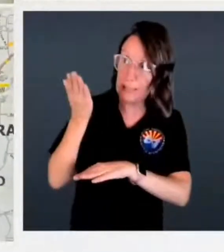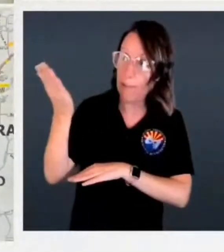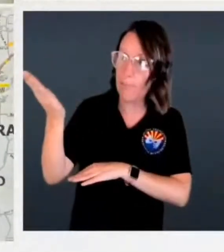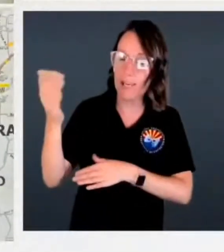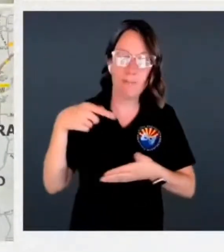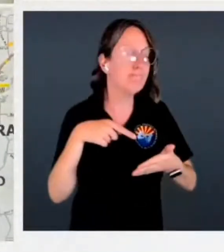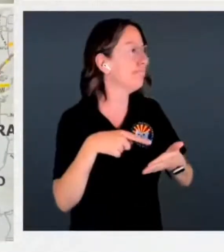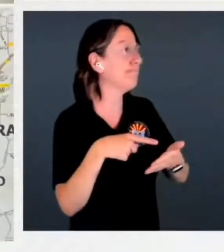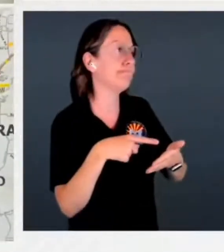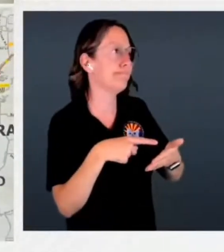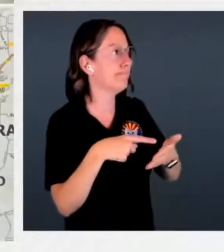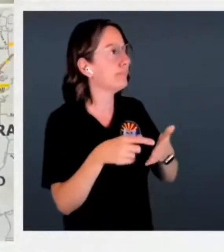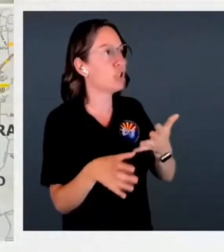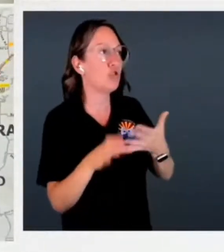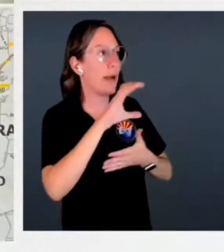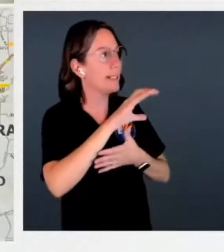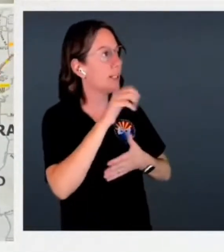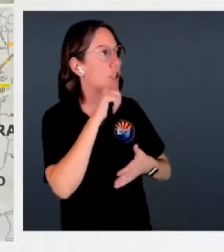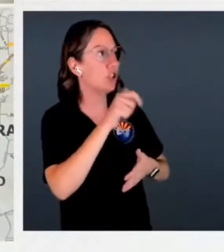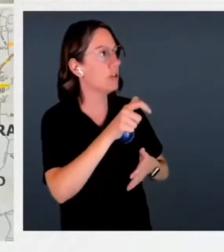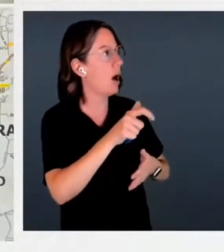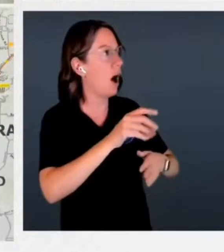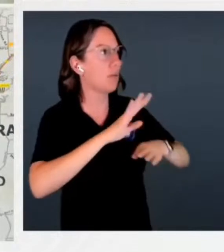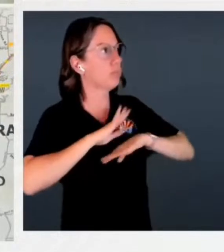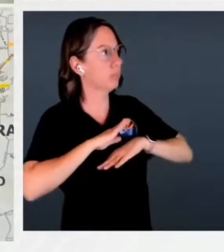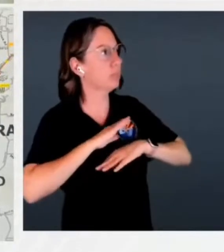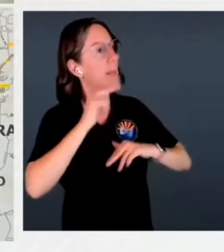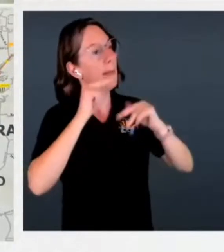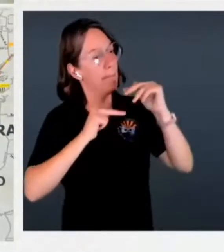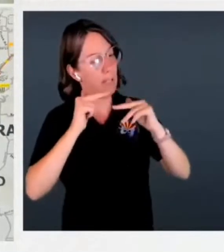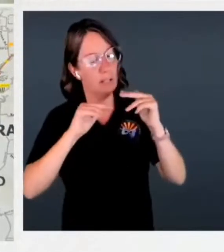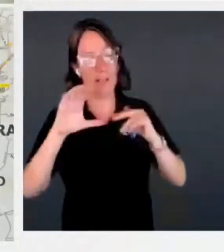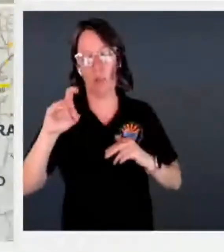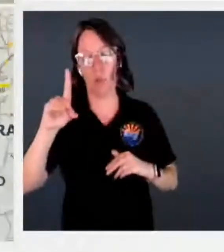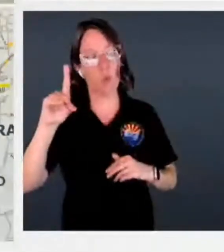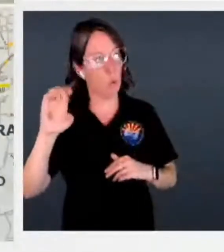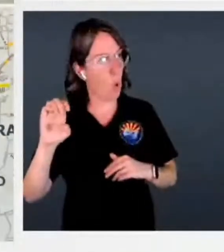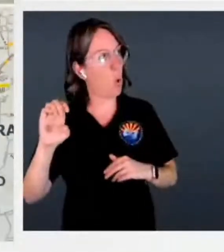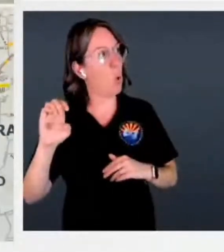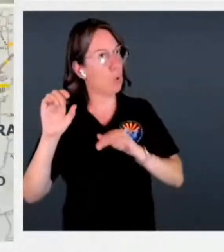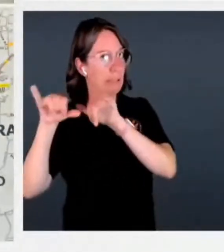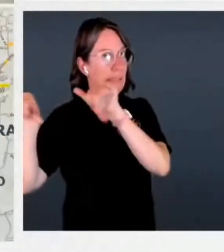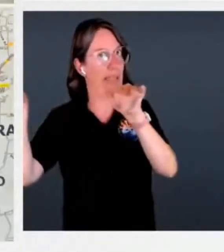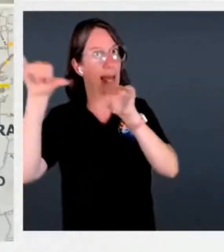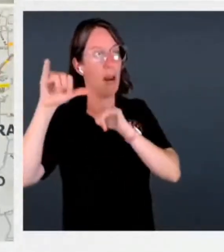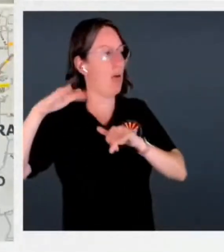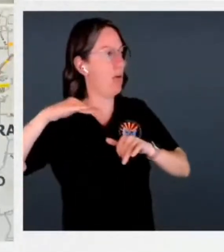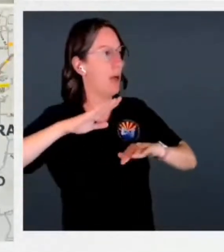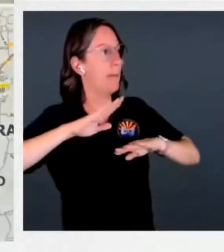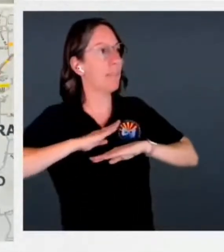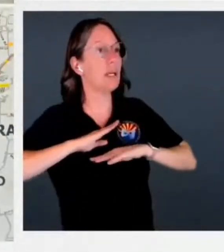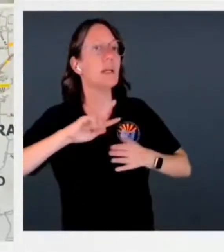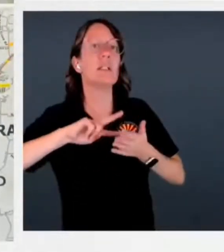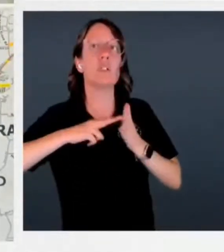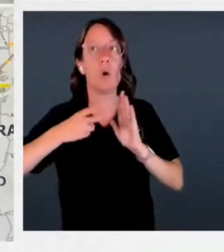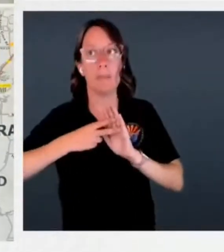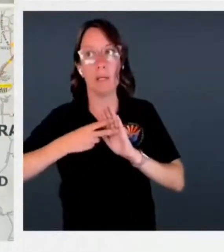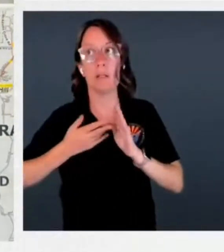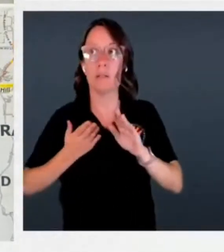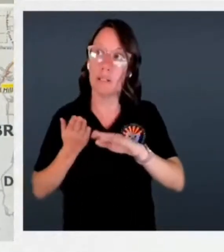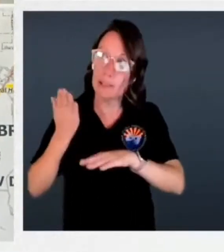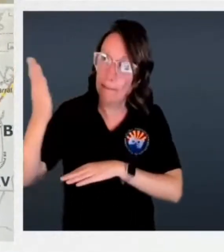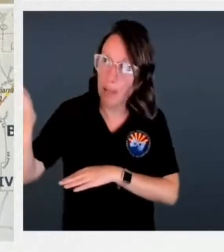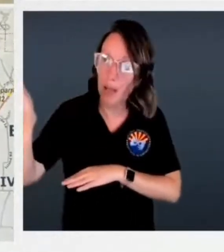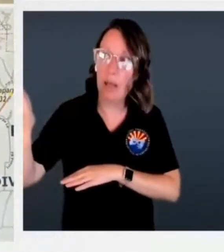meet the building code standards. That's a lot of back and forth and back and forth. And that's, I think, a little bit what you're referring